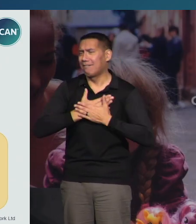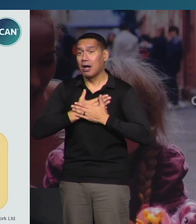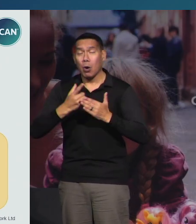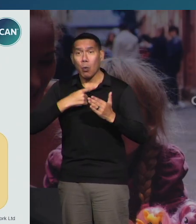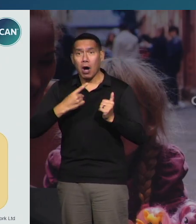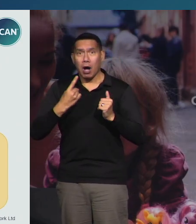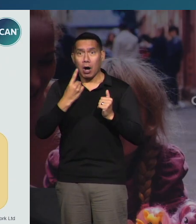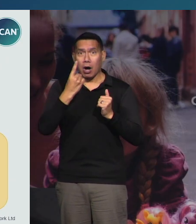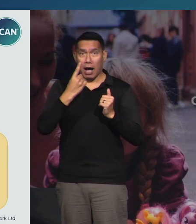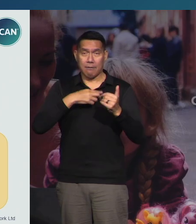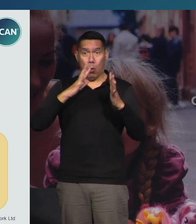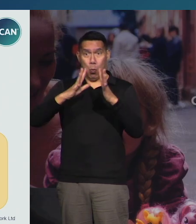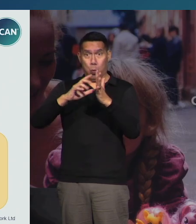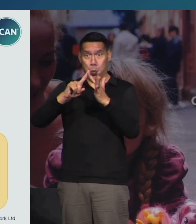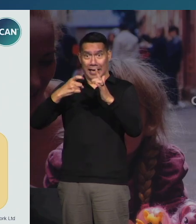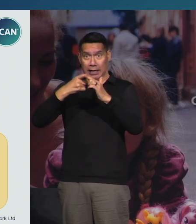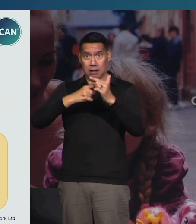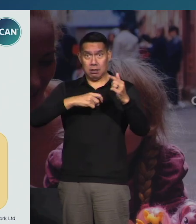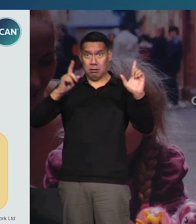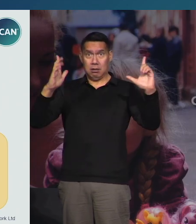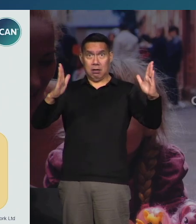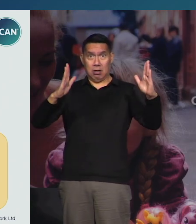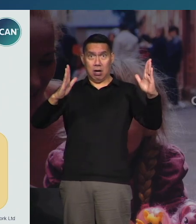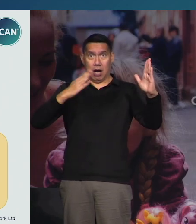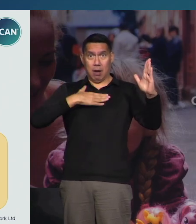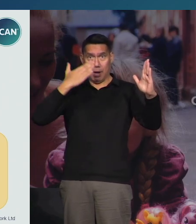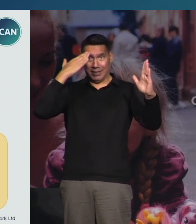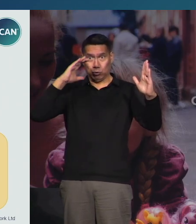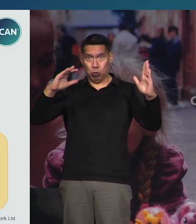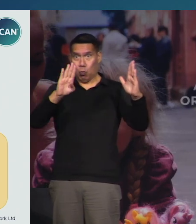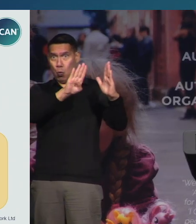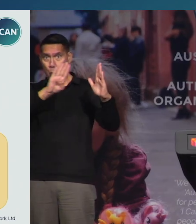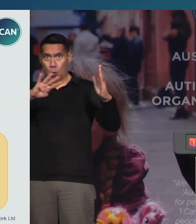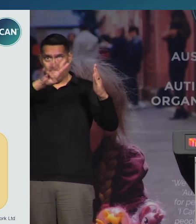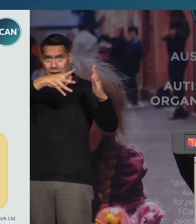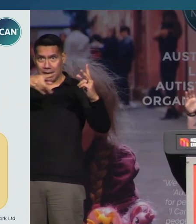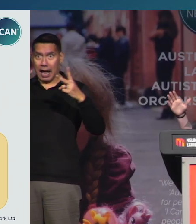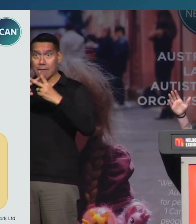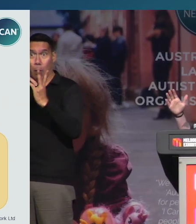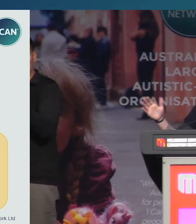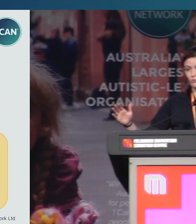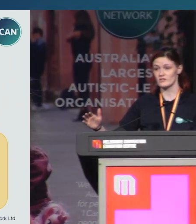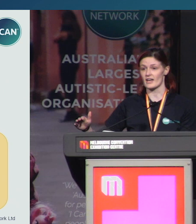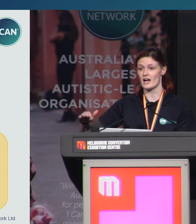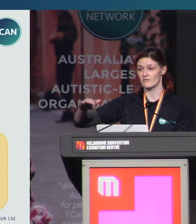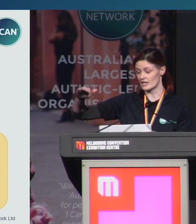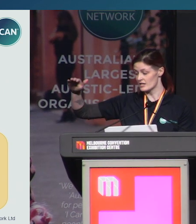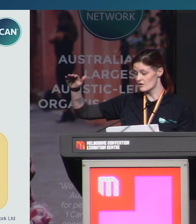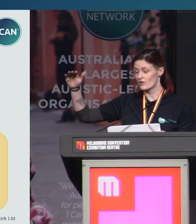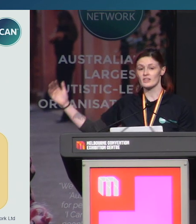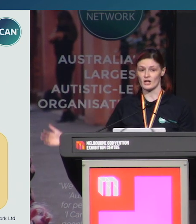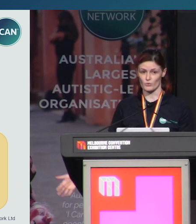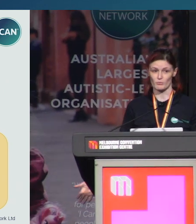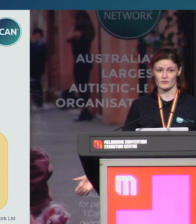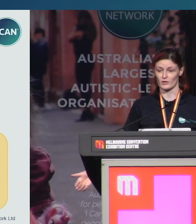weekly planner on my bedroom wall. I have a monthly planner on my bedroom wall. I have specific task-based whiteboards. I have a